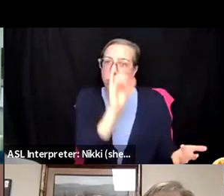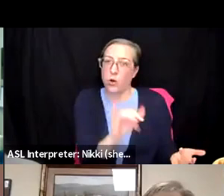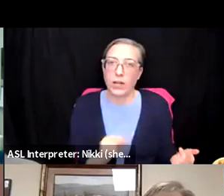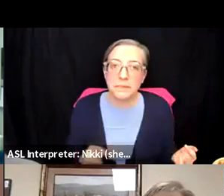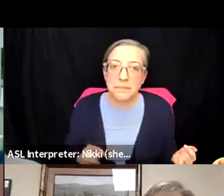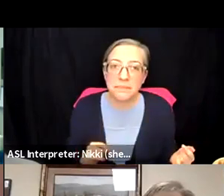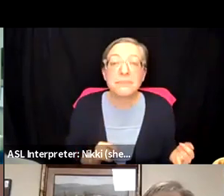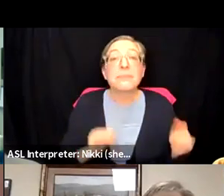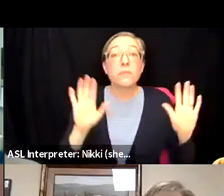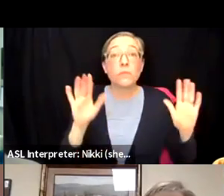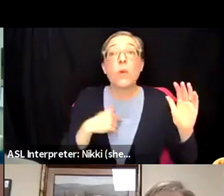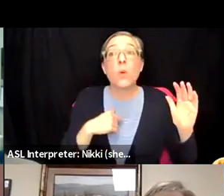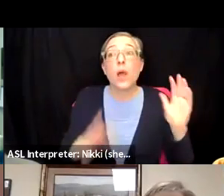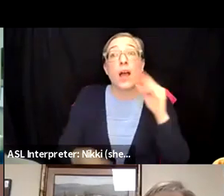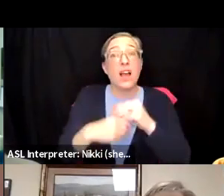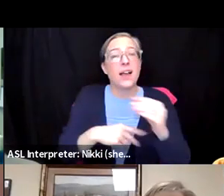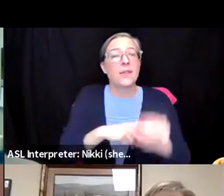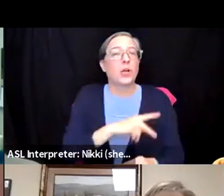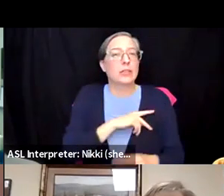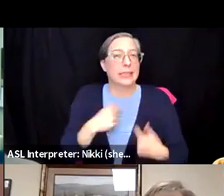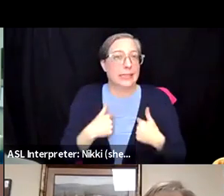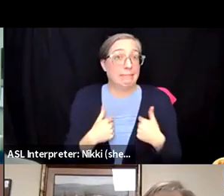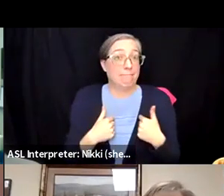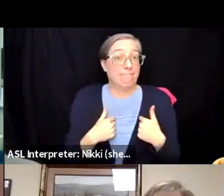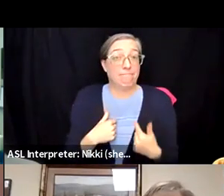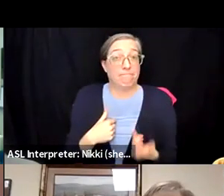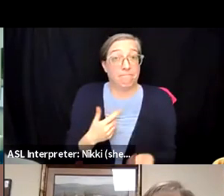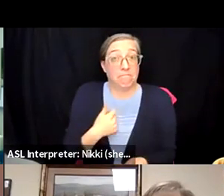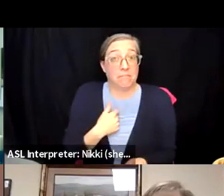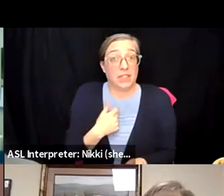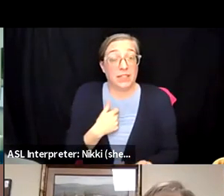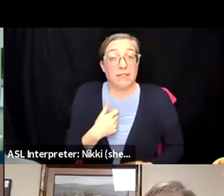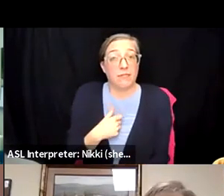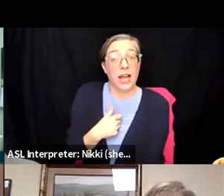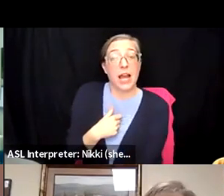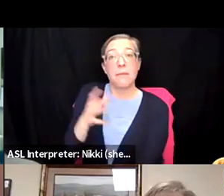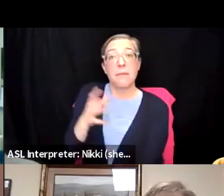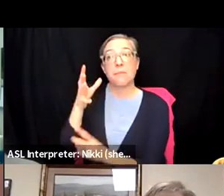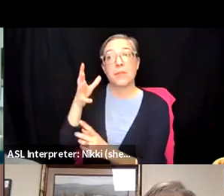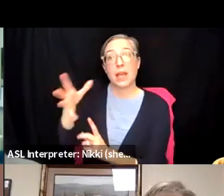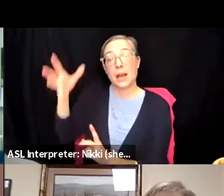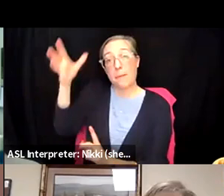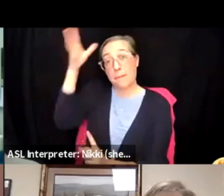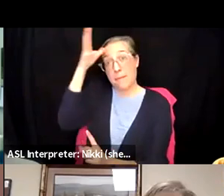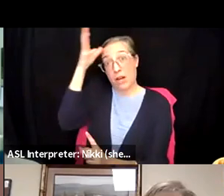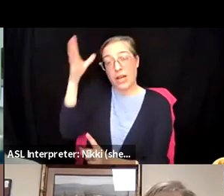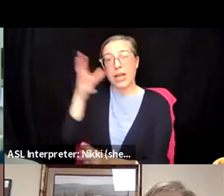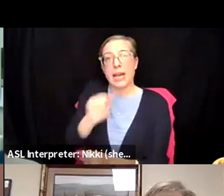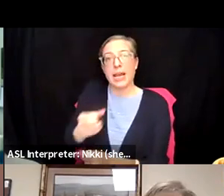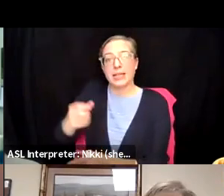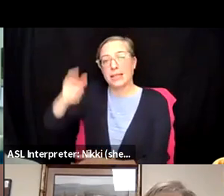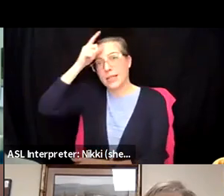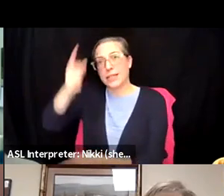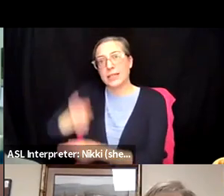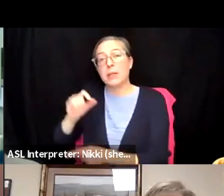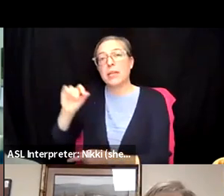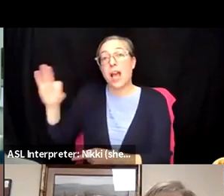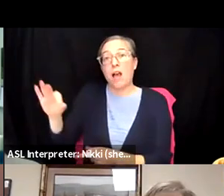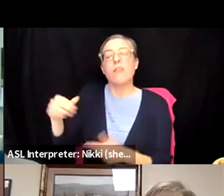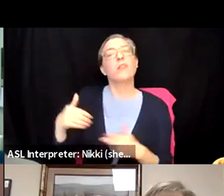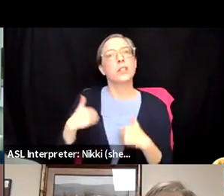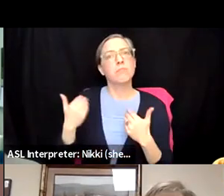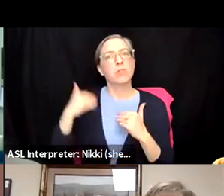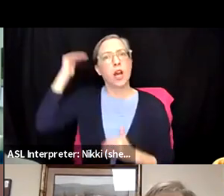personally, I'm a parent of and a sibling of young adults with intellectual